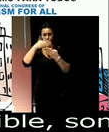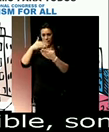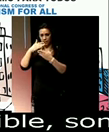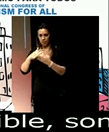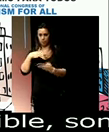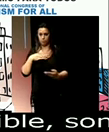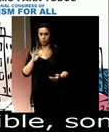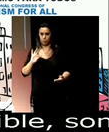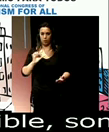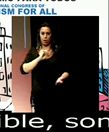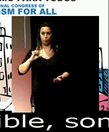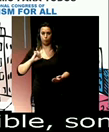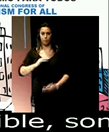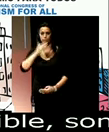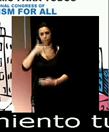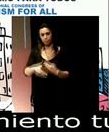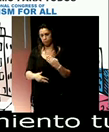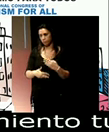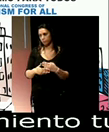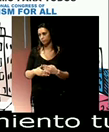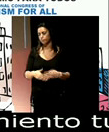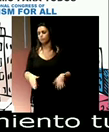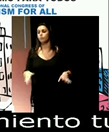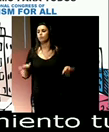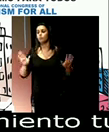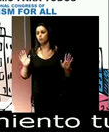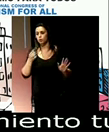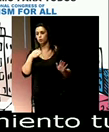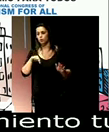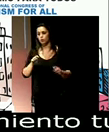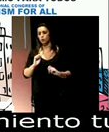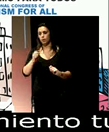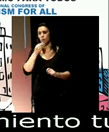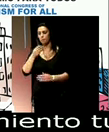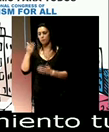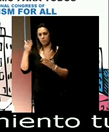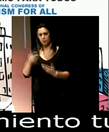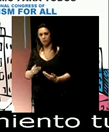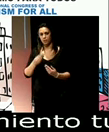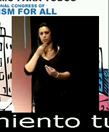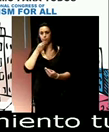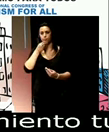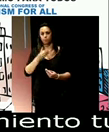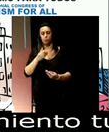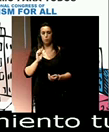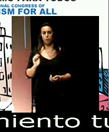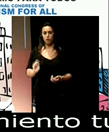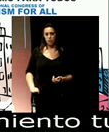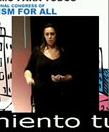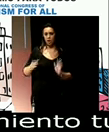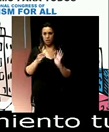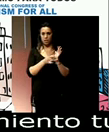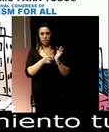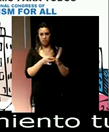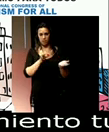mean welcome, efficiency, professionality, and great attention to the quality of service